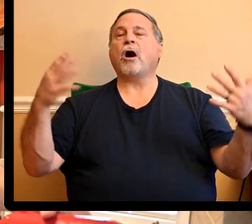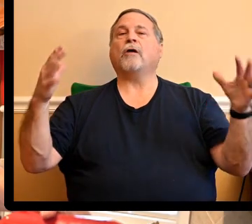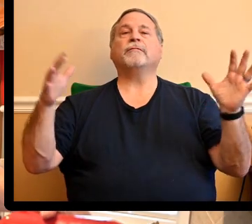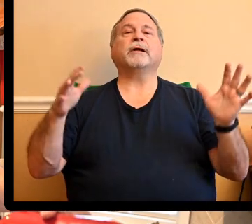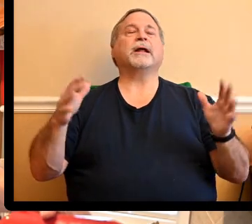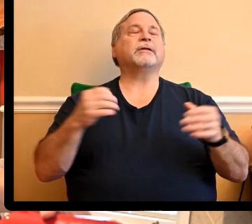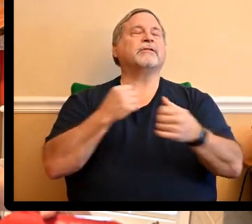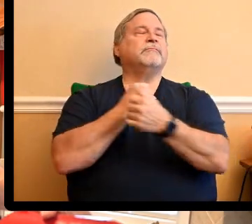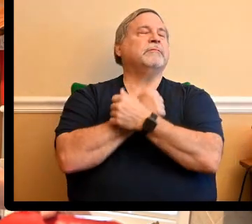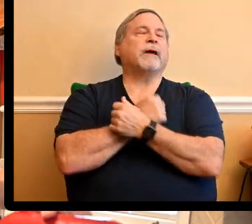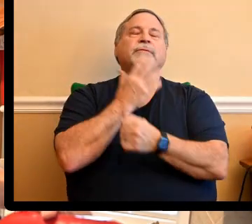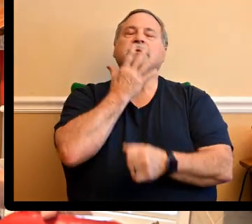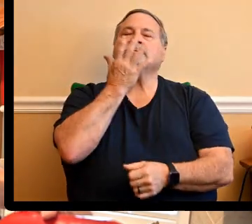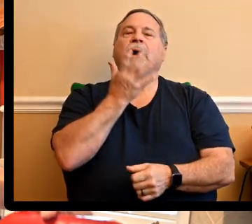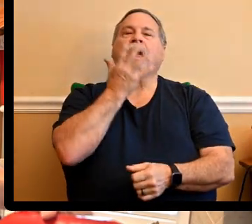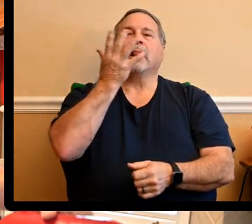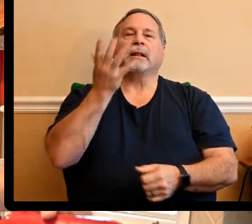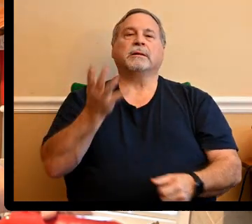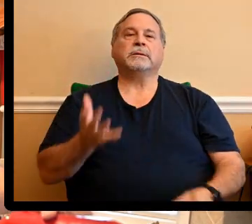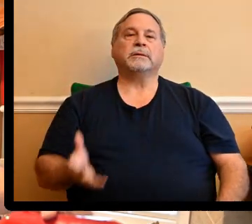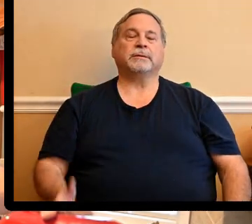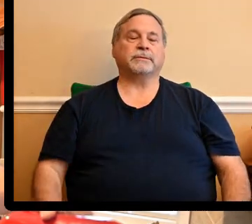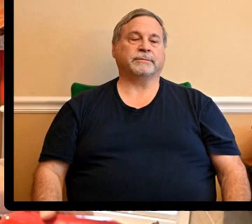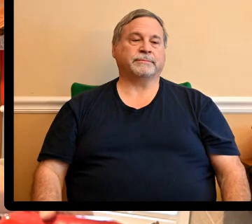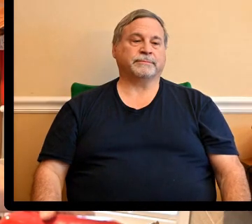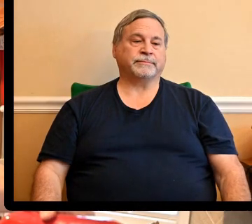Already love the smell.